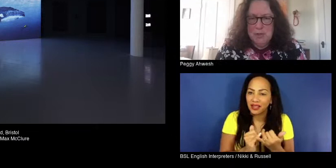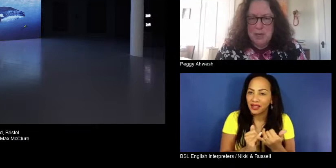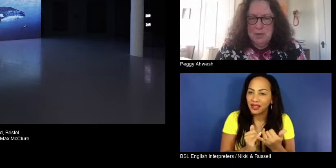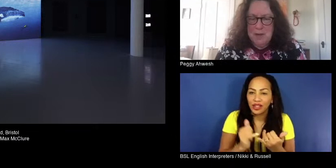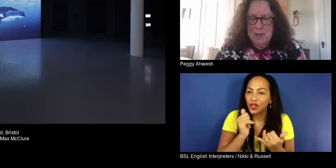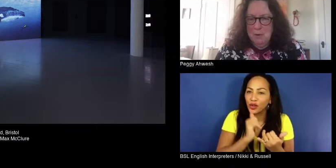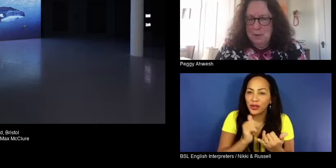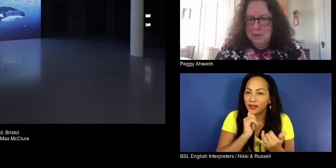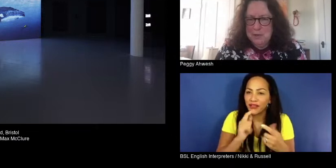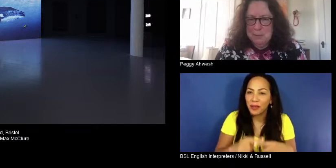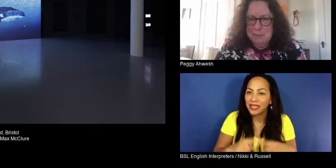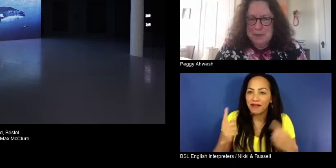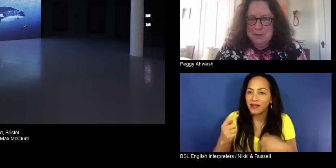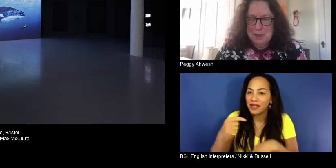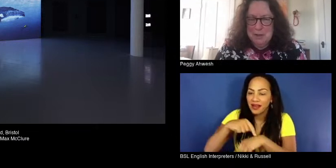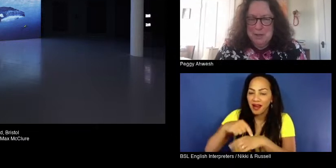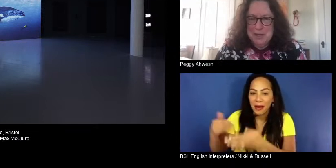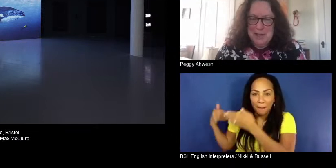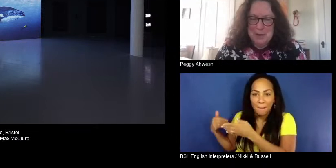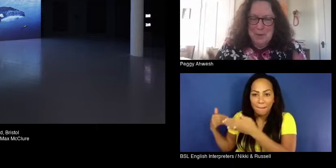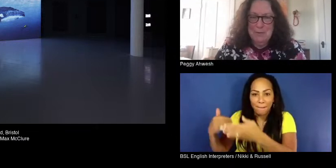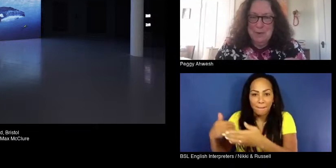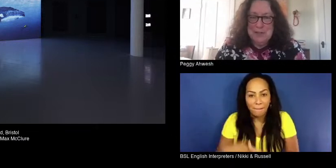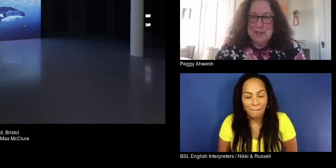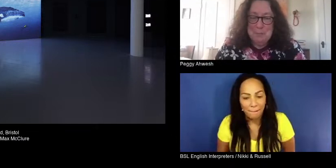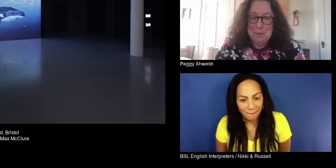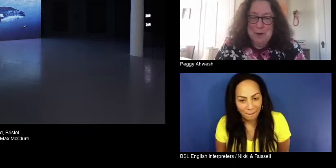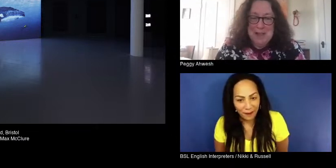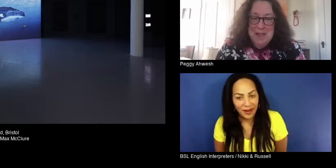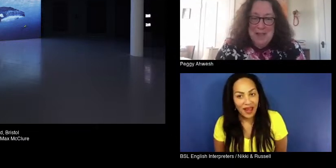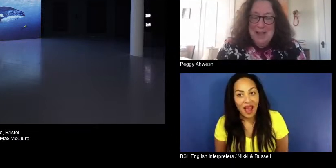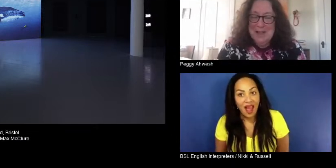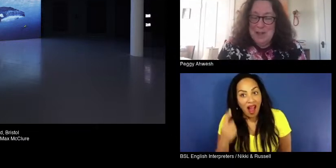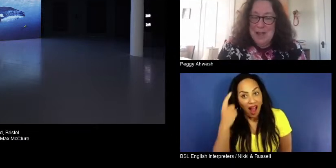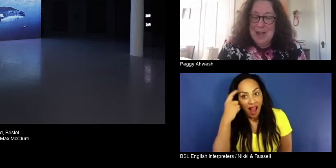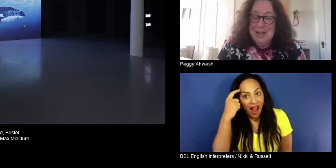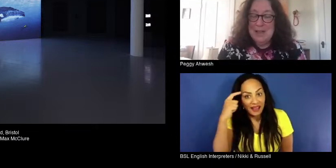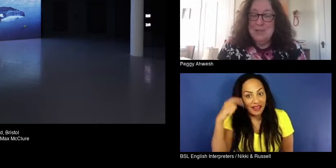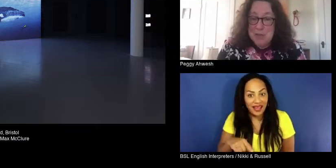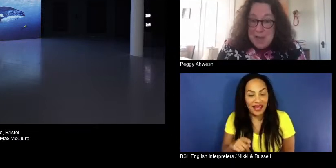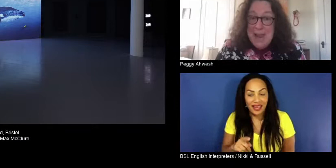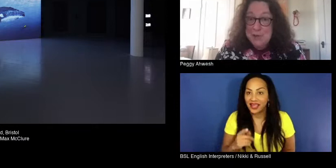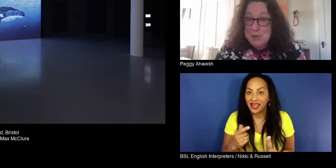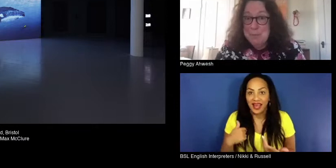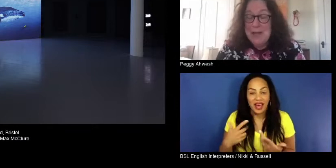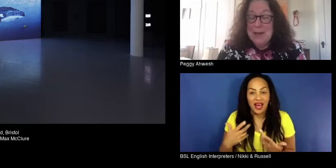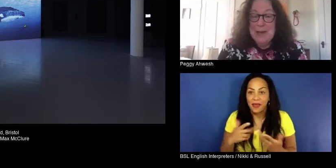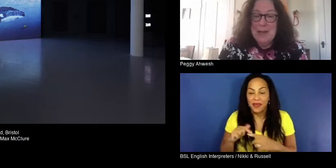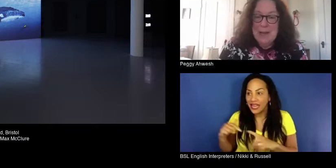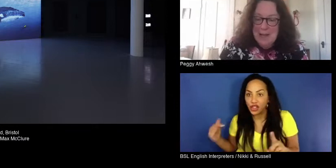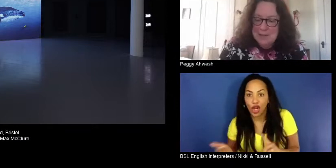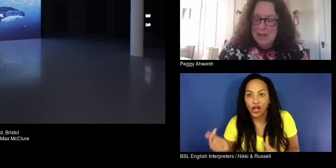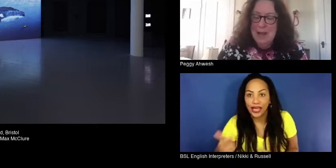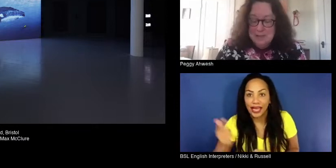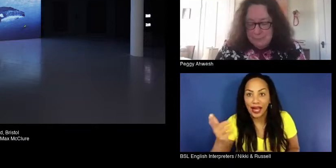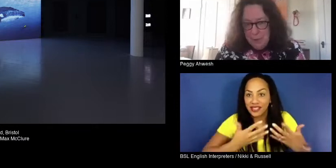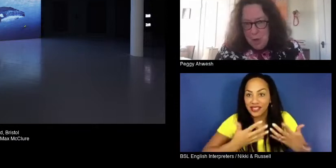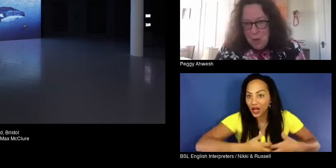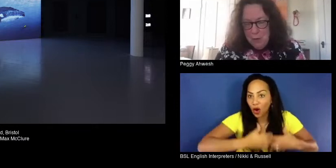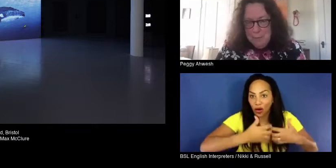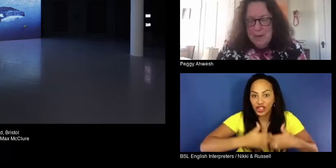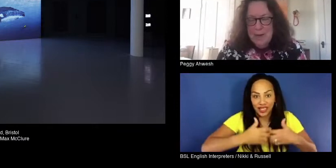long trajectory in our relationship to technology and like whatever is contemporary, and it has changed, but